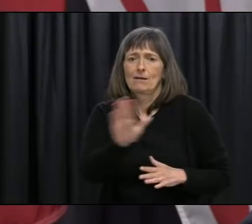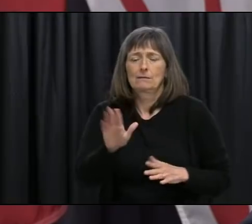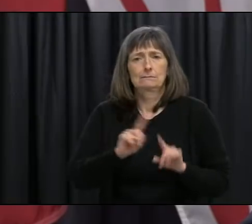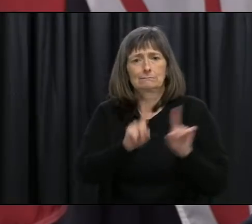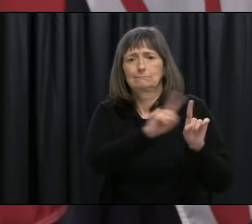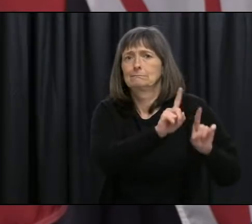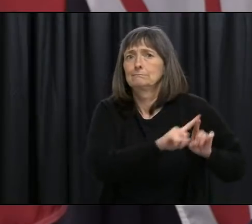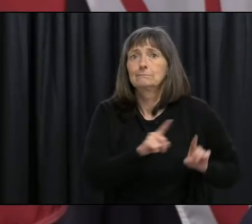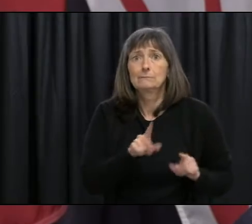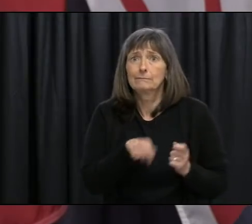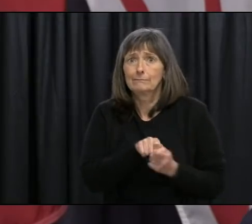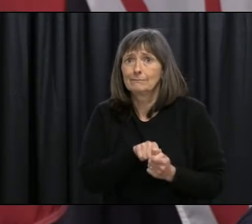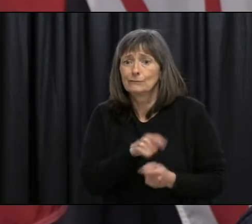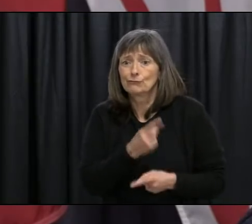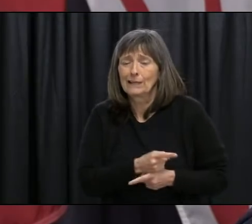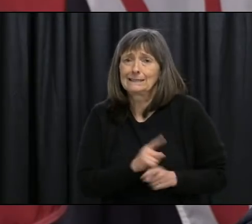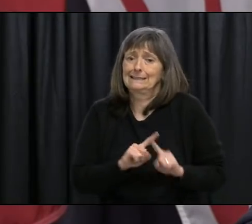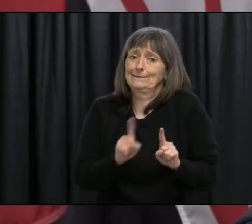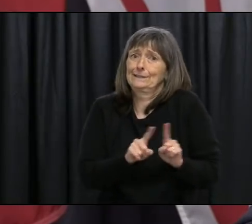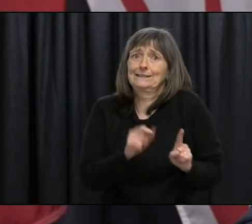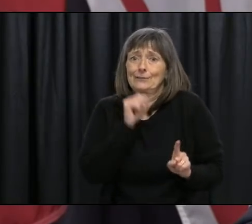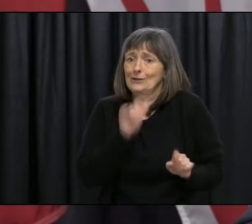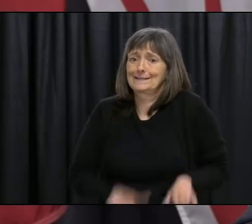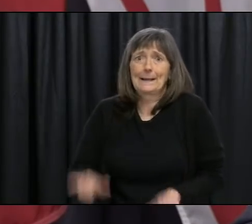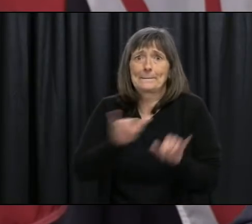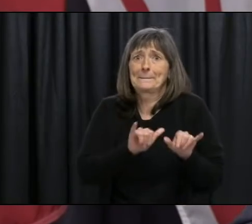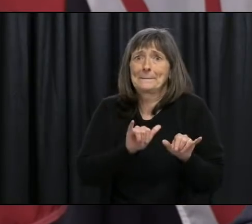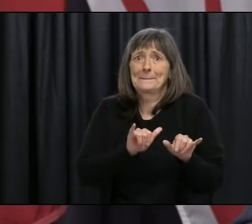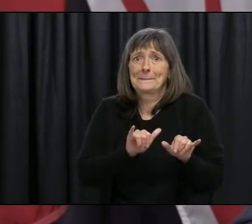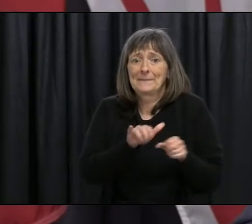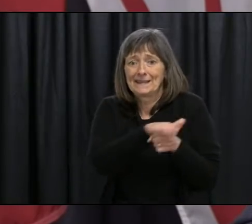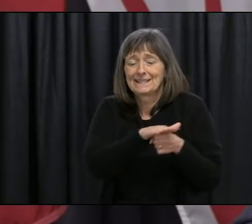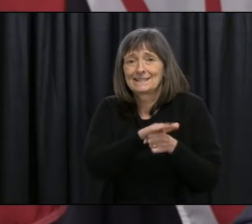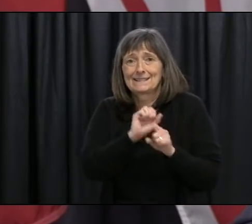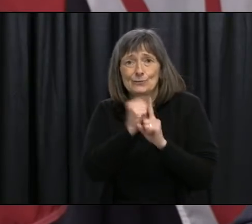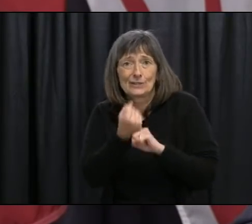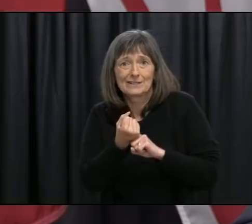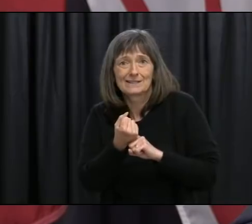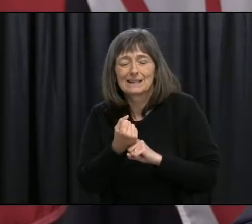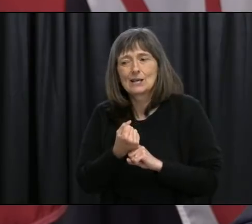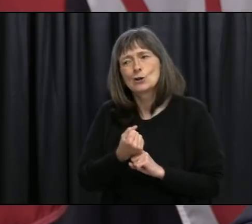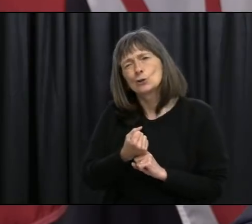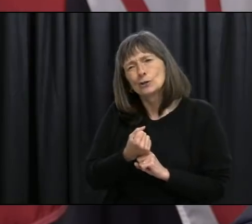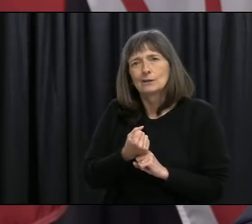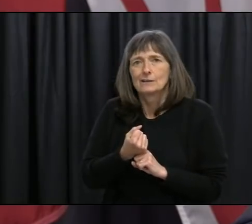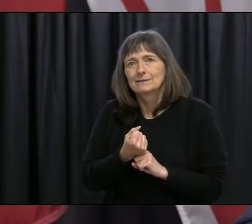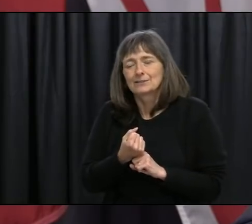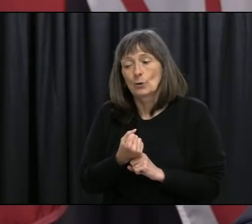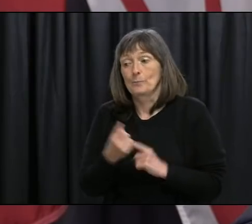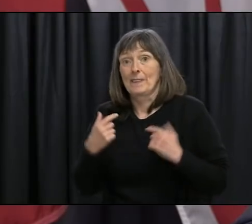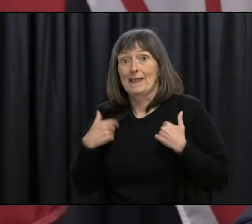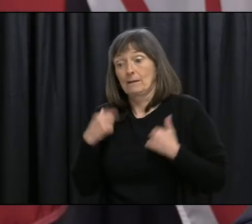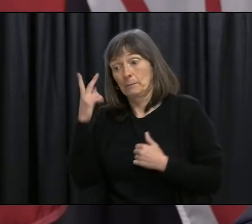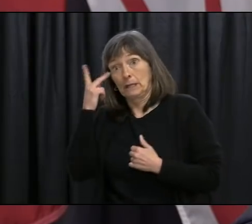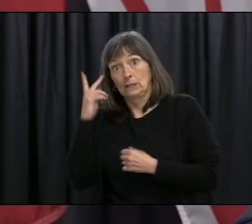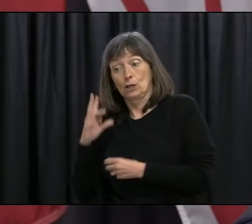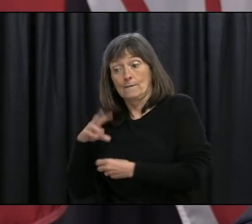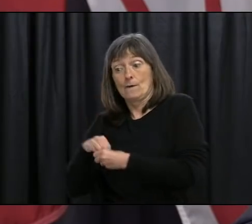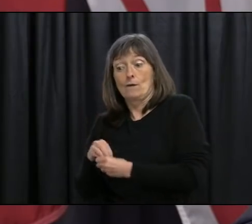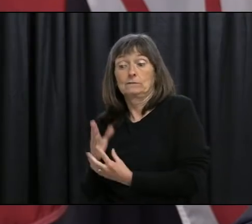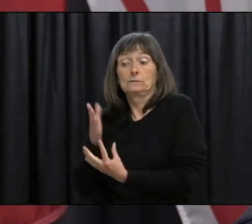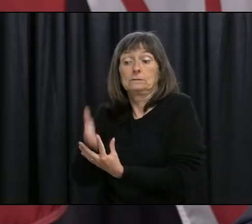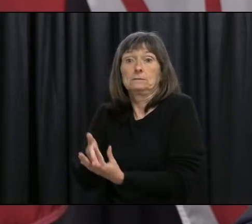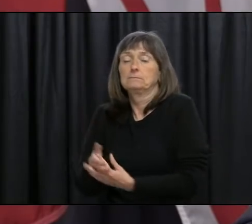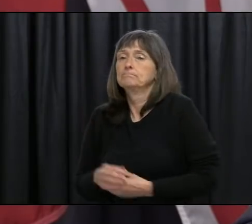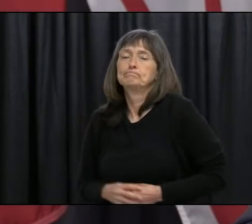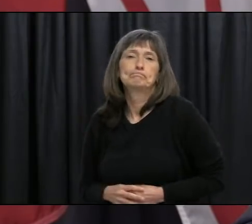as an example. All of these things, put extra pressure on PPE. So these are decisions that are made within the regional